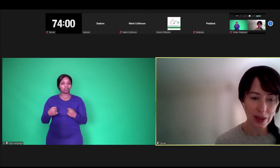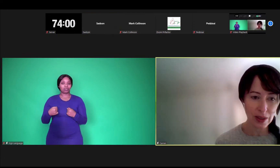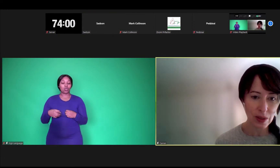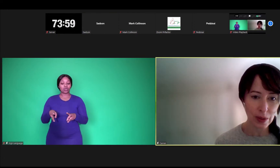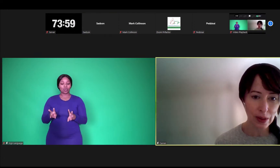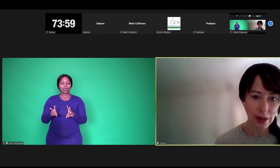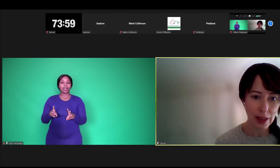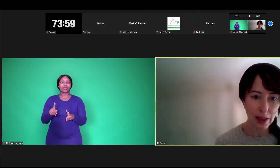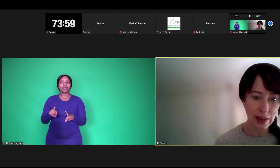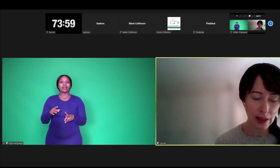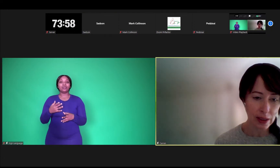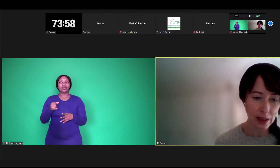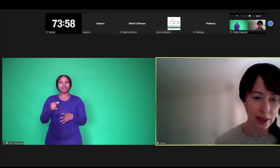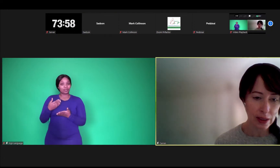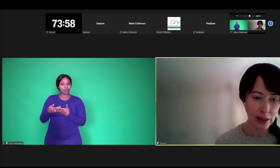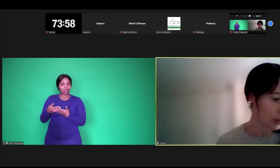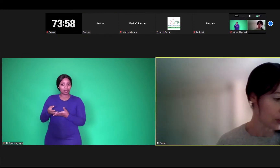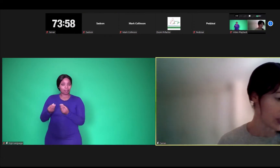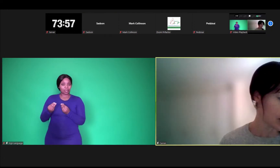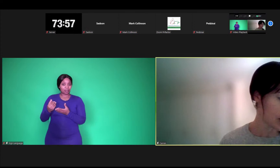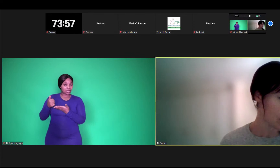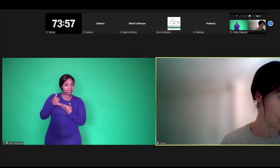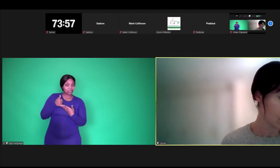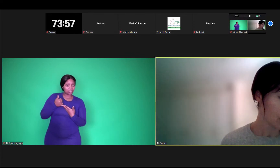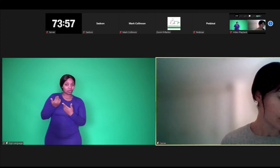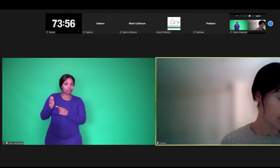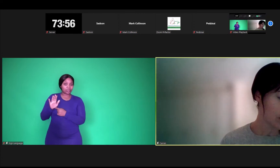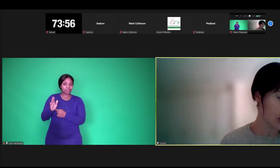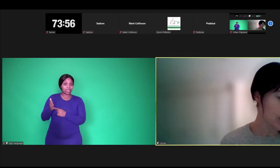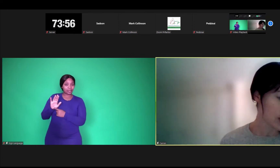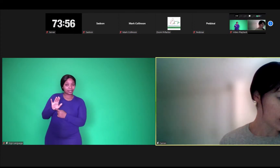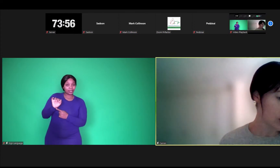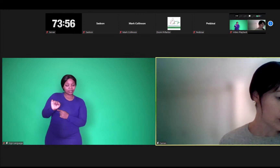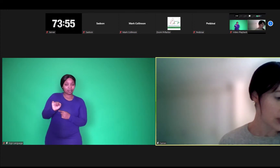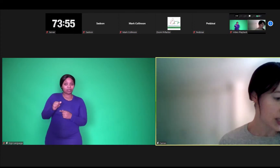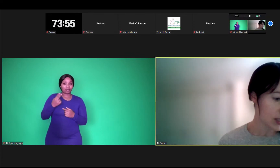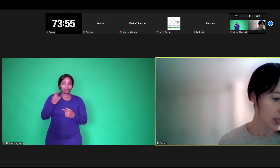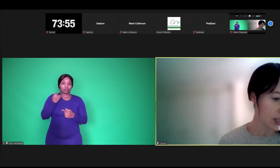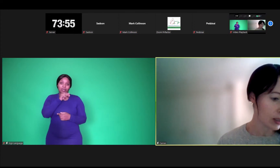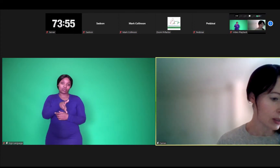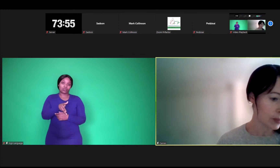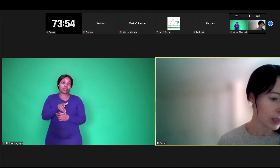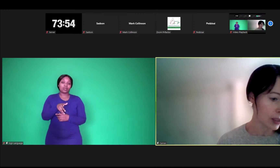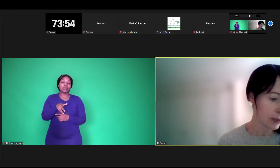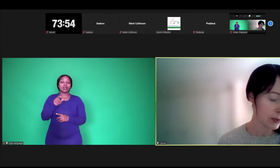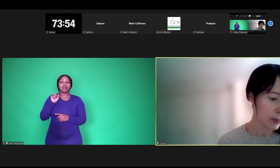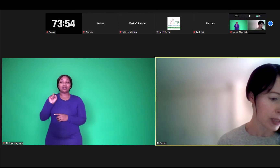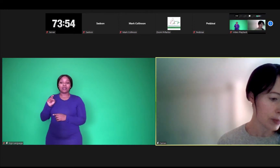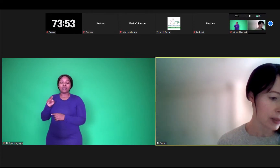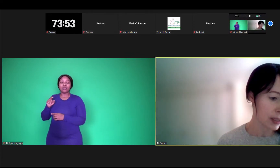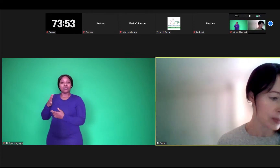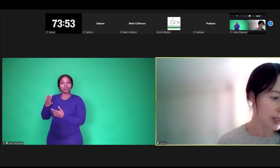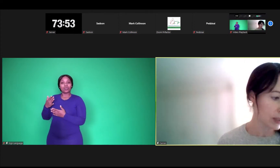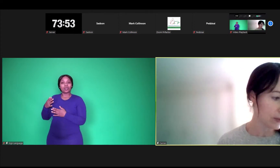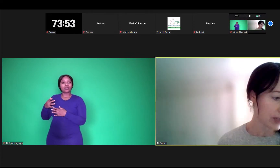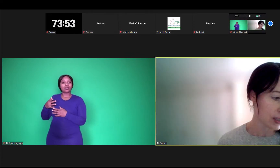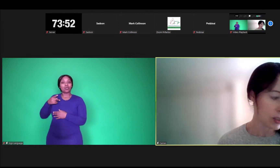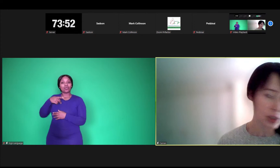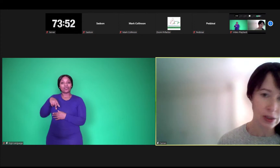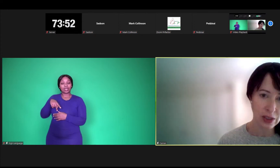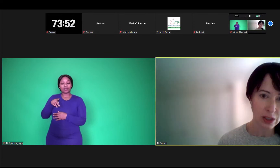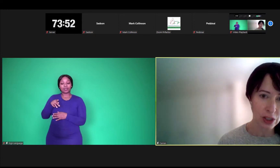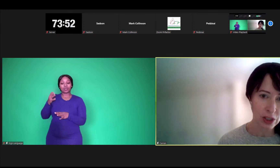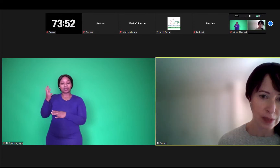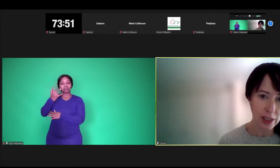some assistance with his slide, that would be great. Philippe's going to be presenting on behalf of a paper that himself